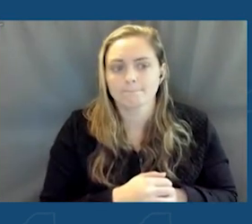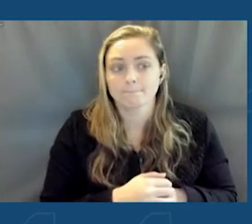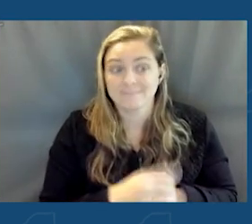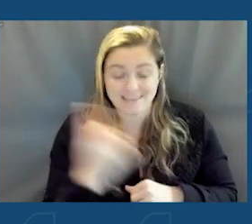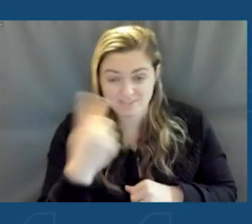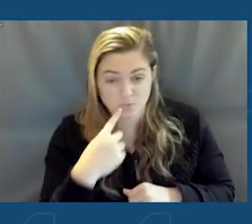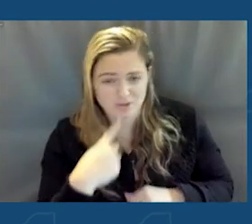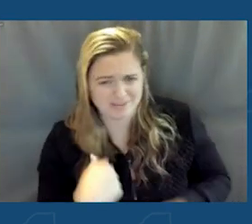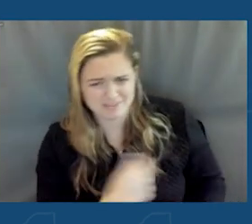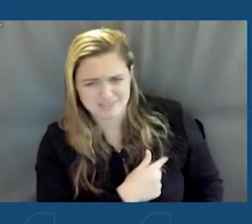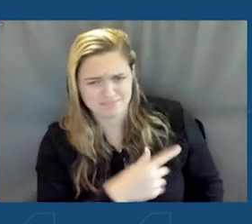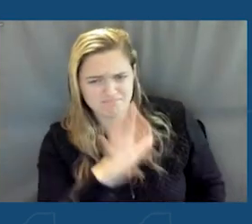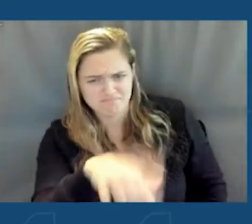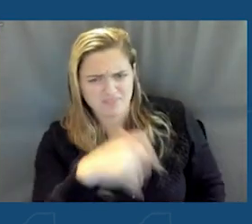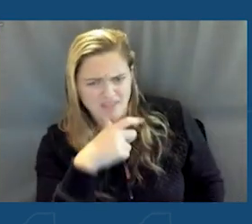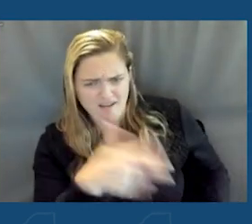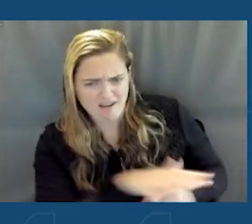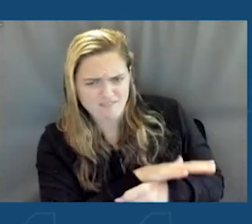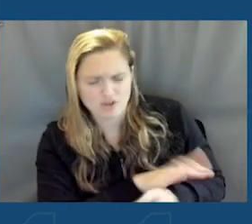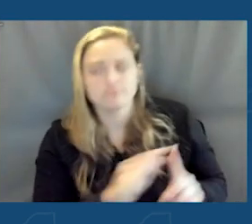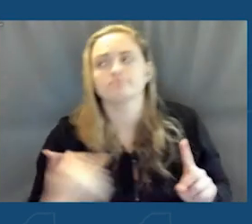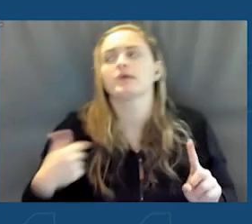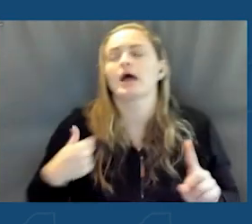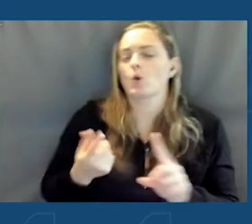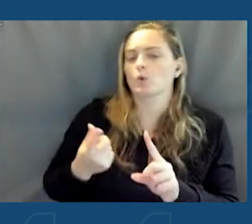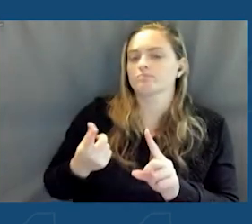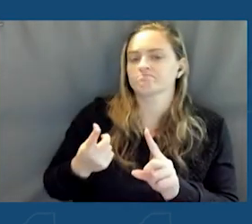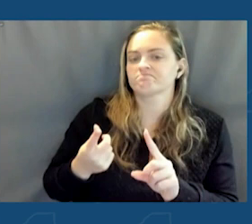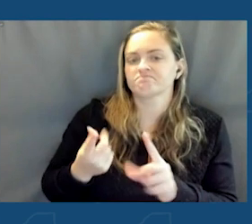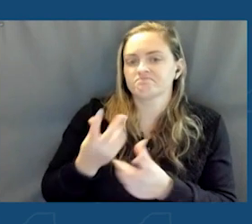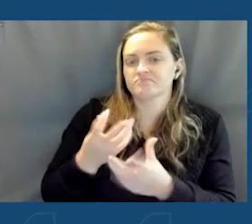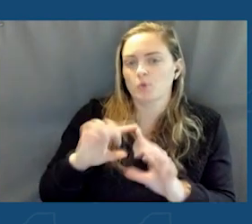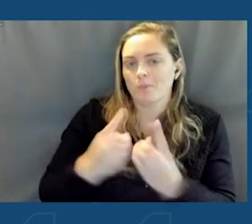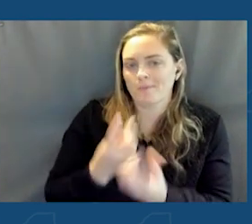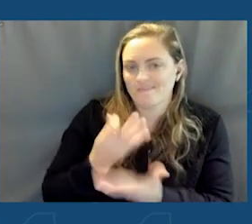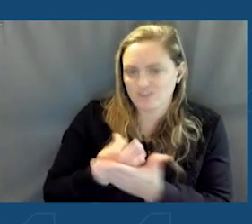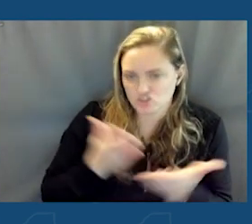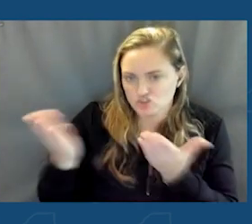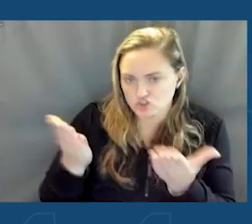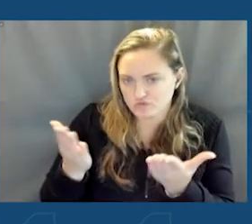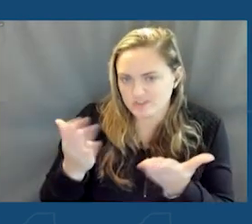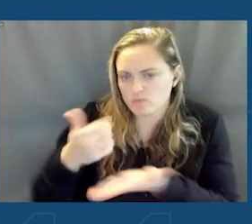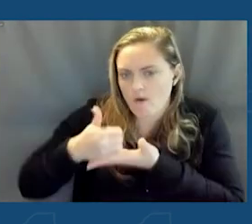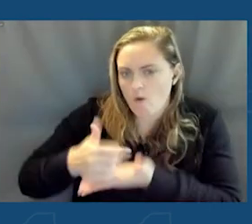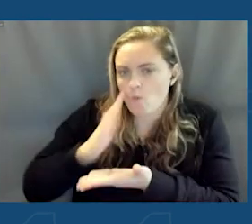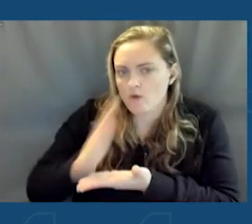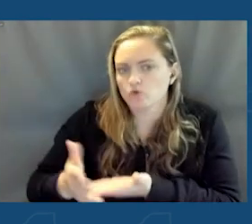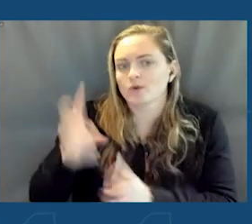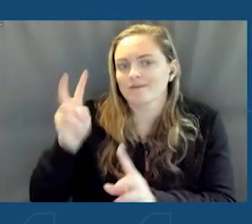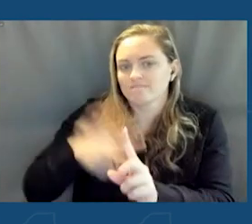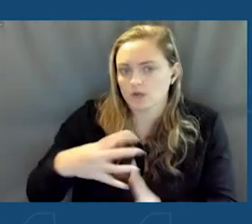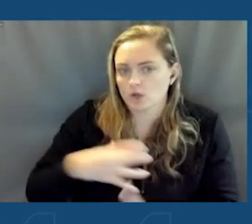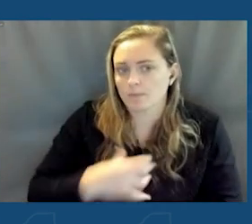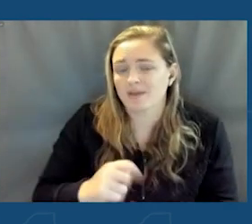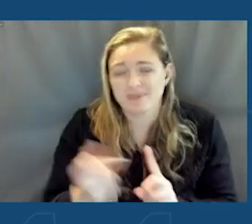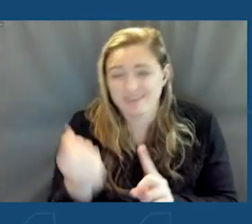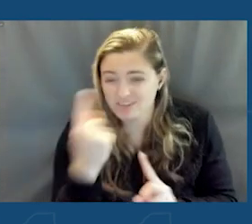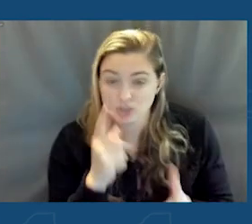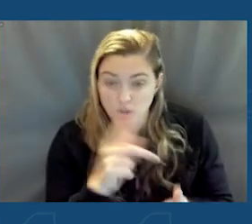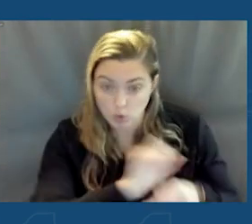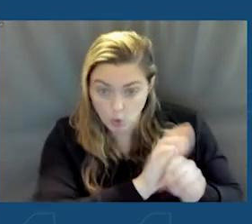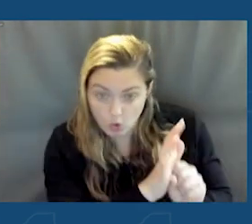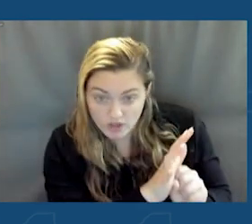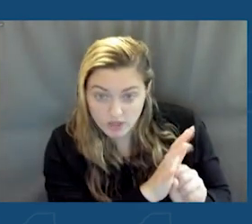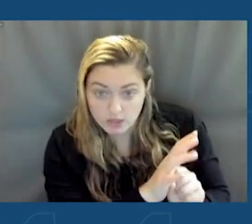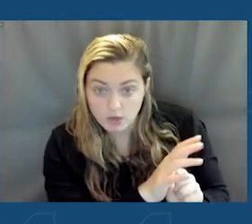our Department of Financial Services will help take care of that. You can file a complaint. Also, we've never taken our eyes off of COVID.